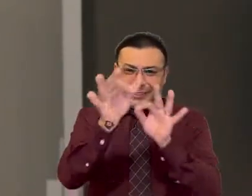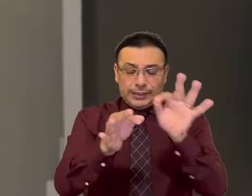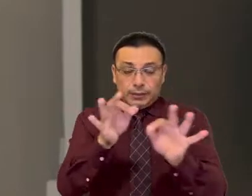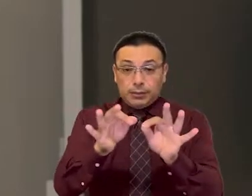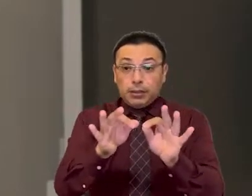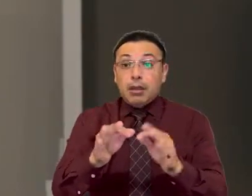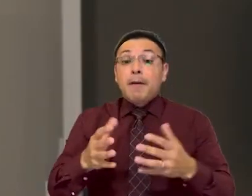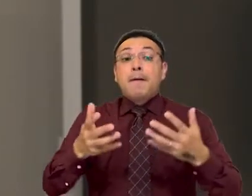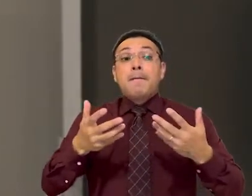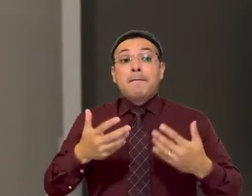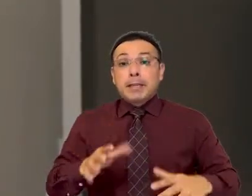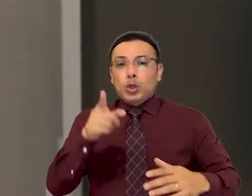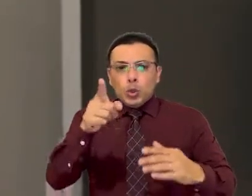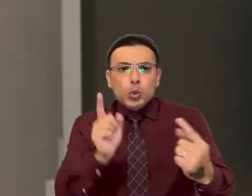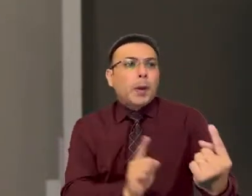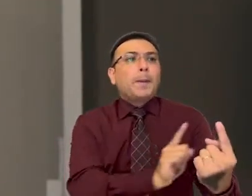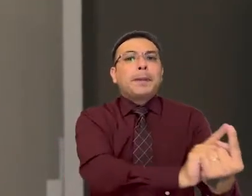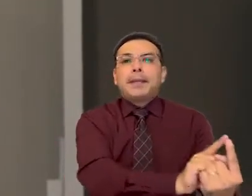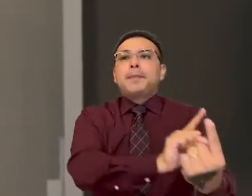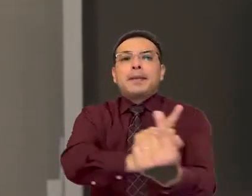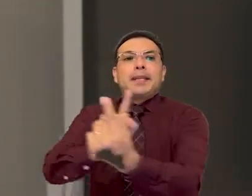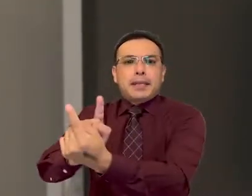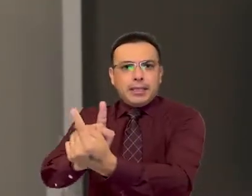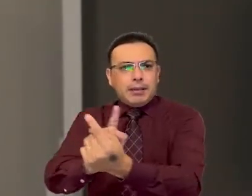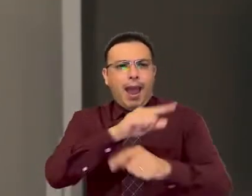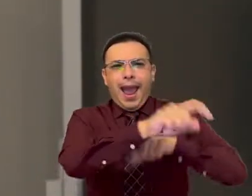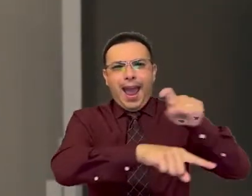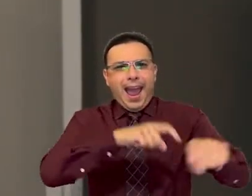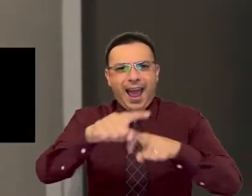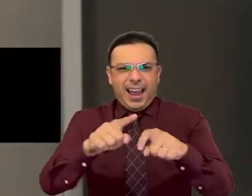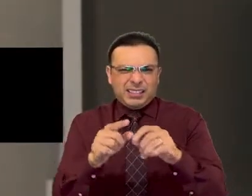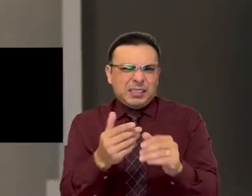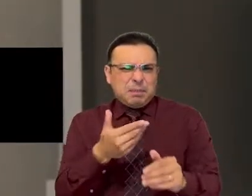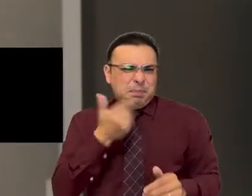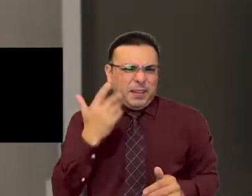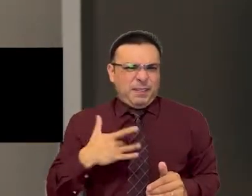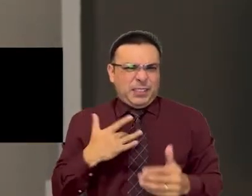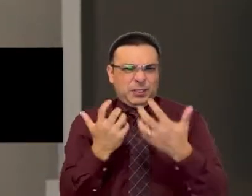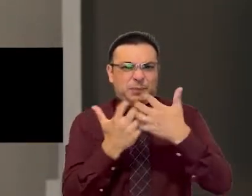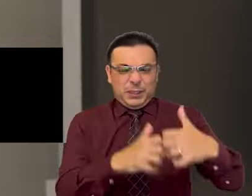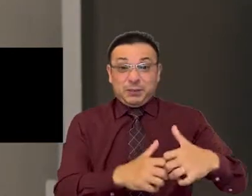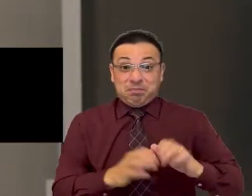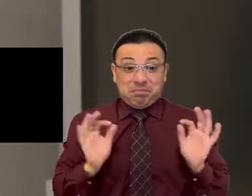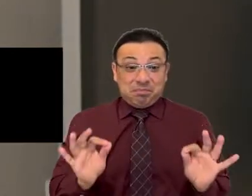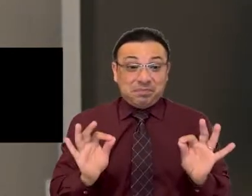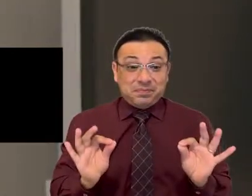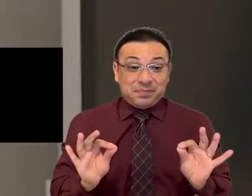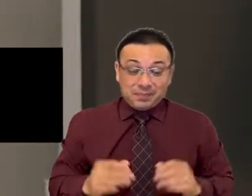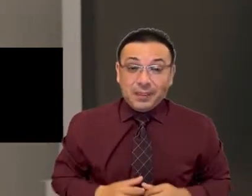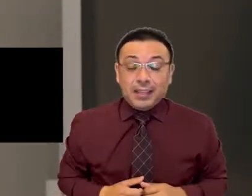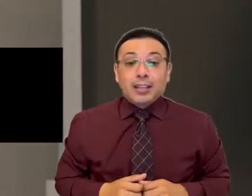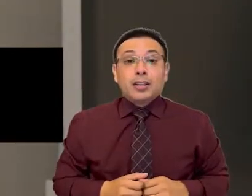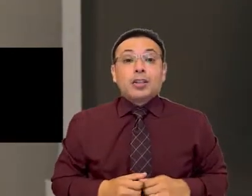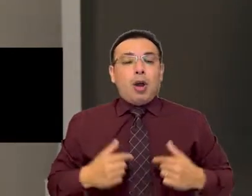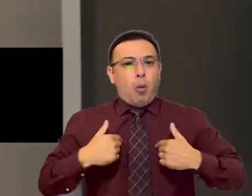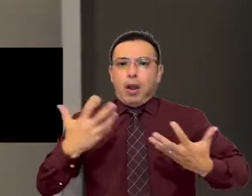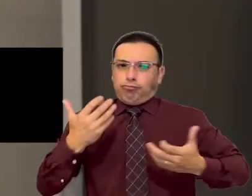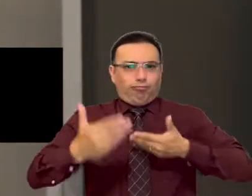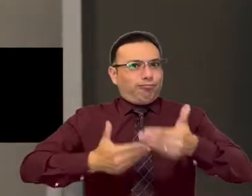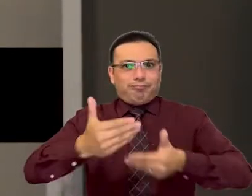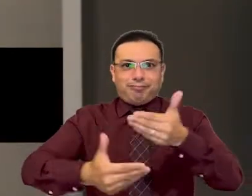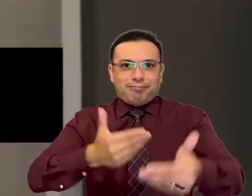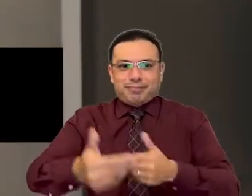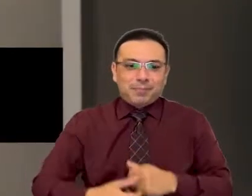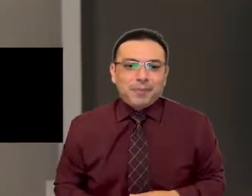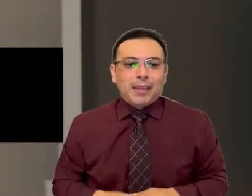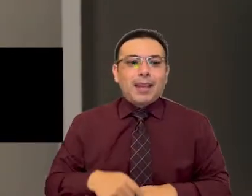Q&A happen in that informal setting if that works for everyone. So in that spirit, let's just keep moving through. I don't want to keep you guys all night.